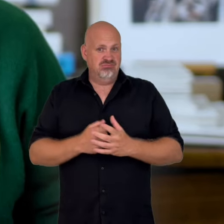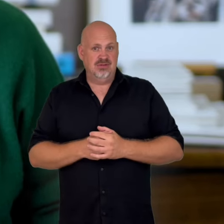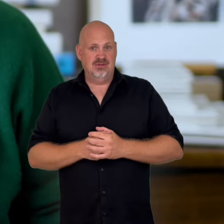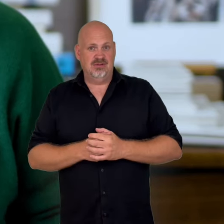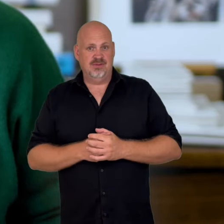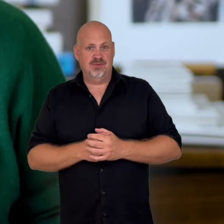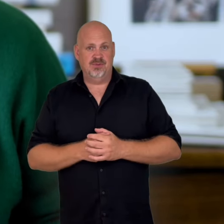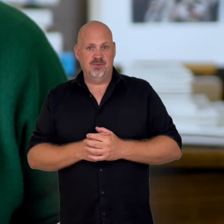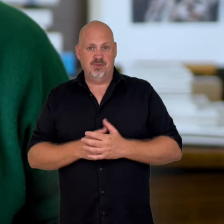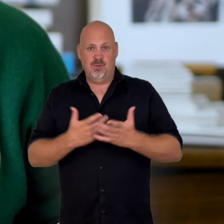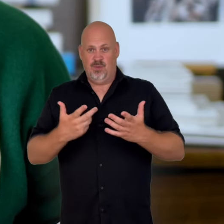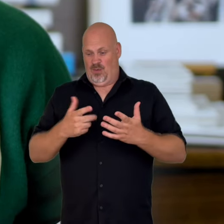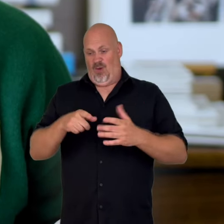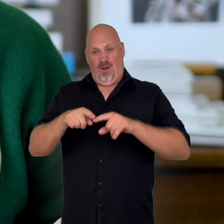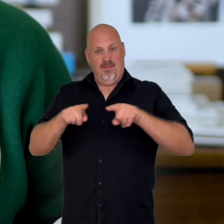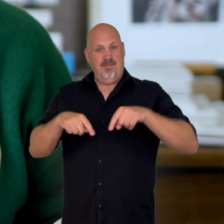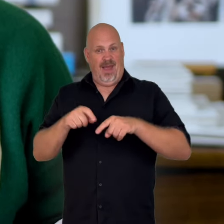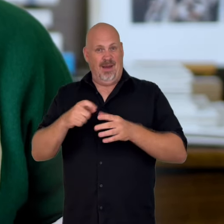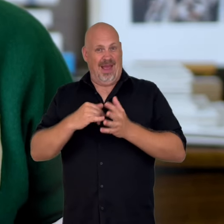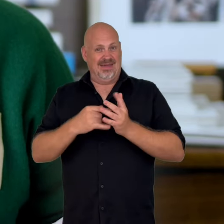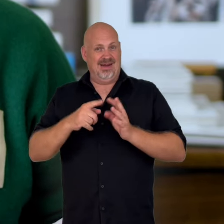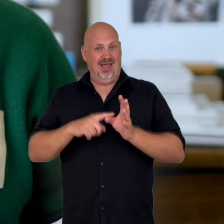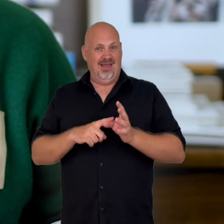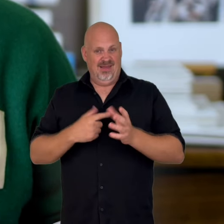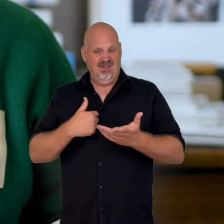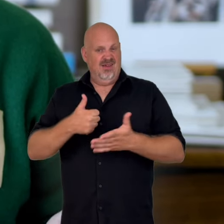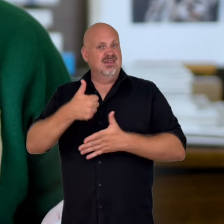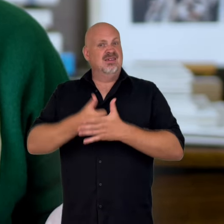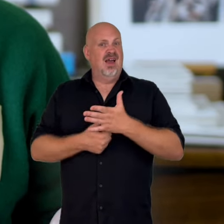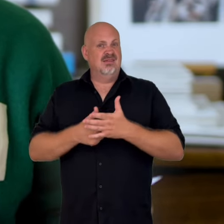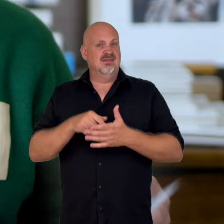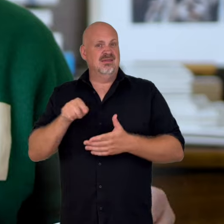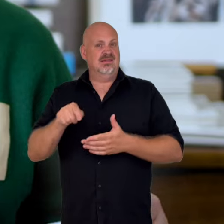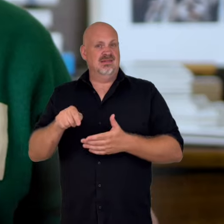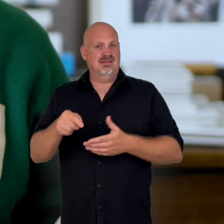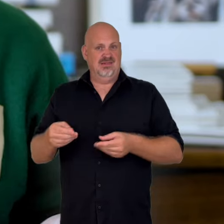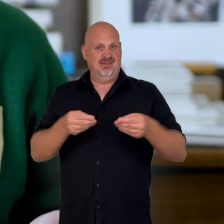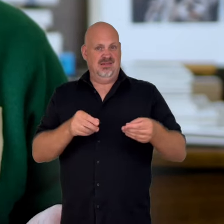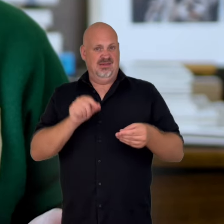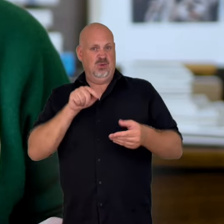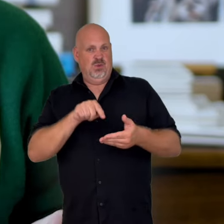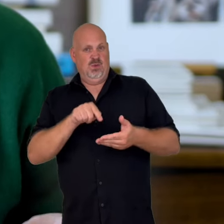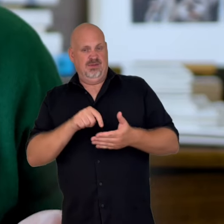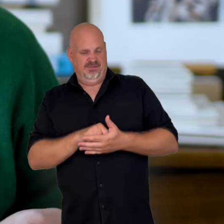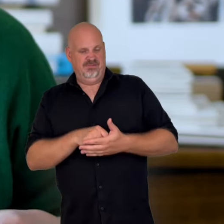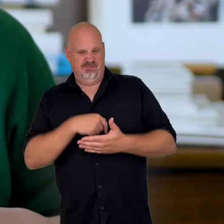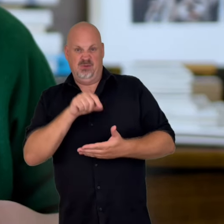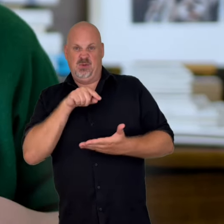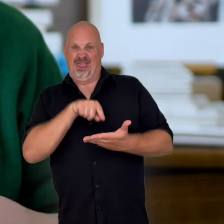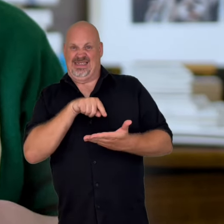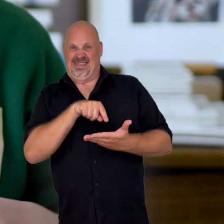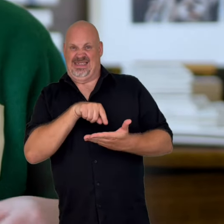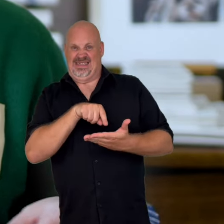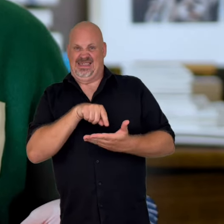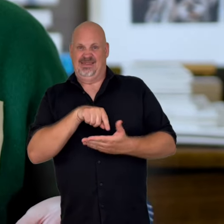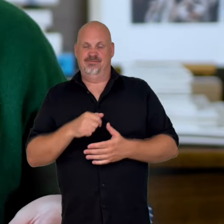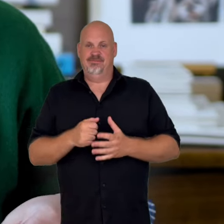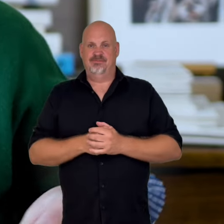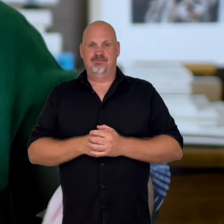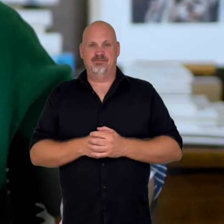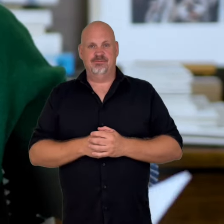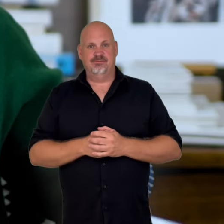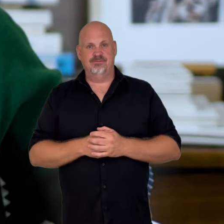doing some drawing, painting, whichever you're preferring. And from the pack of paisleys, let's pick one.